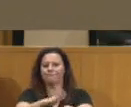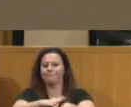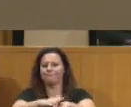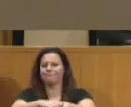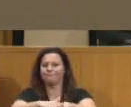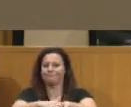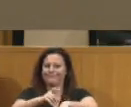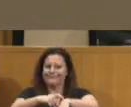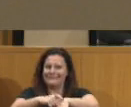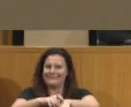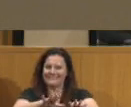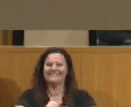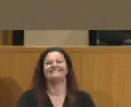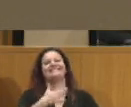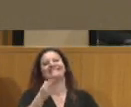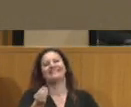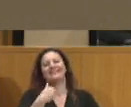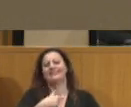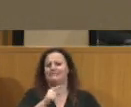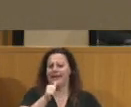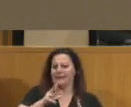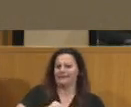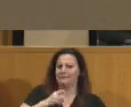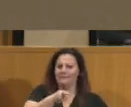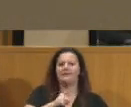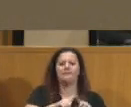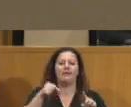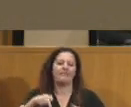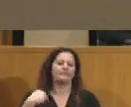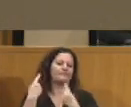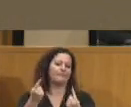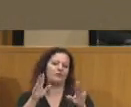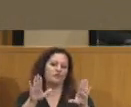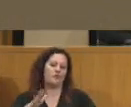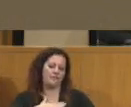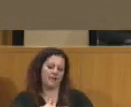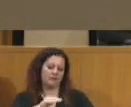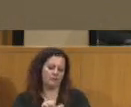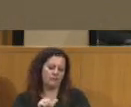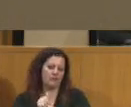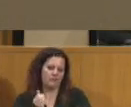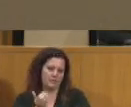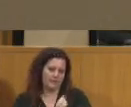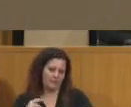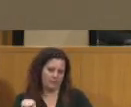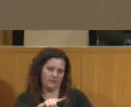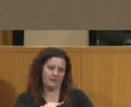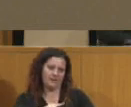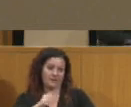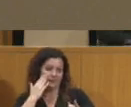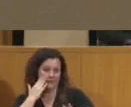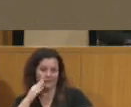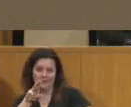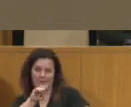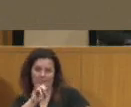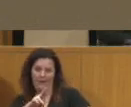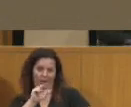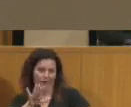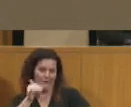have been amazing. Working on affordable housing. You've heard a number of other things, upward mobility programs, police and fire pay